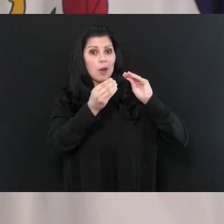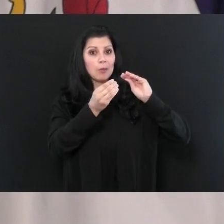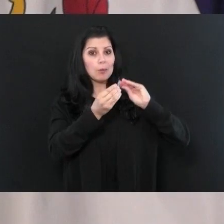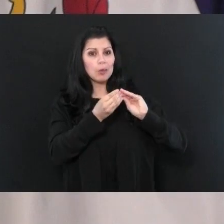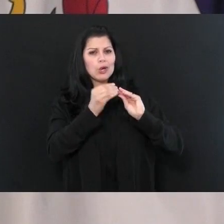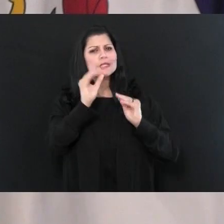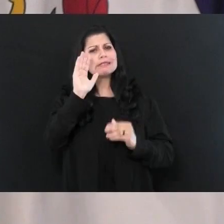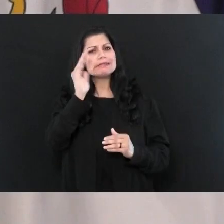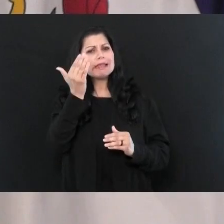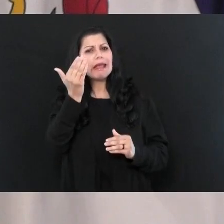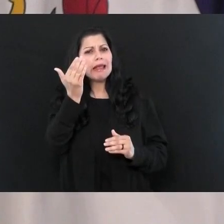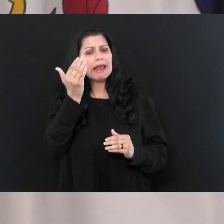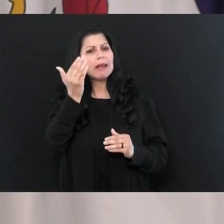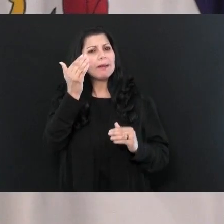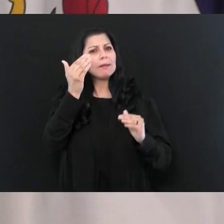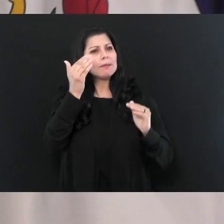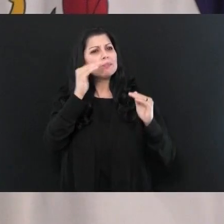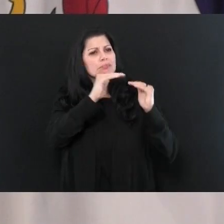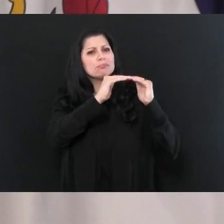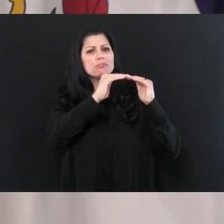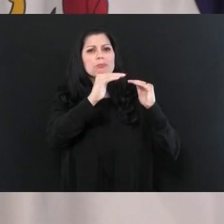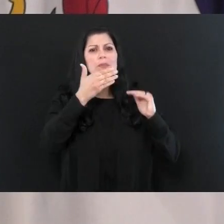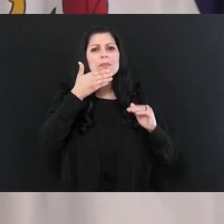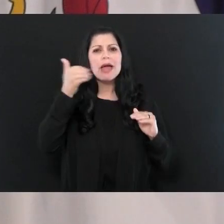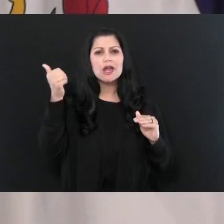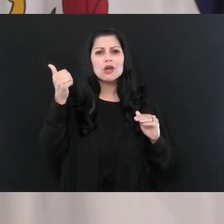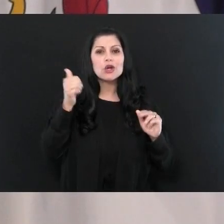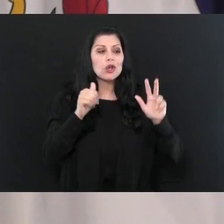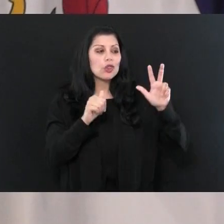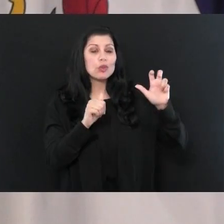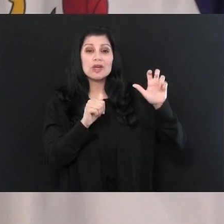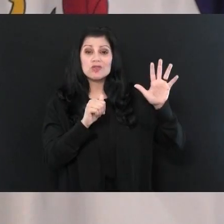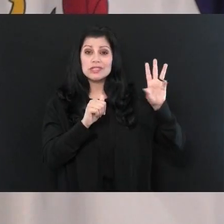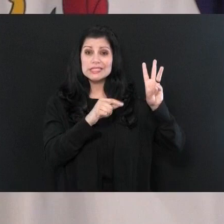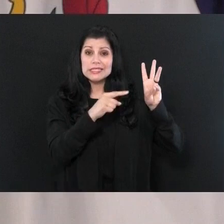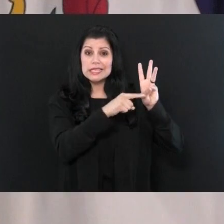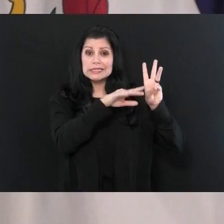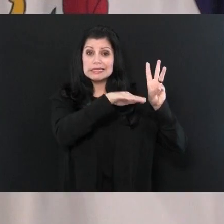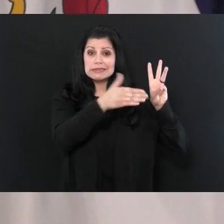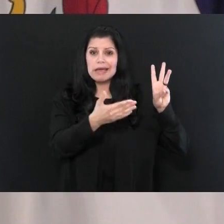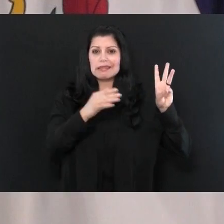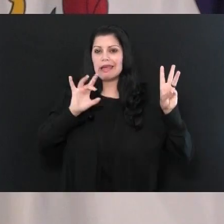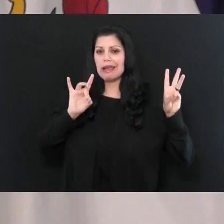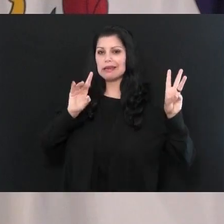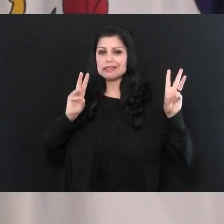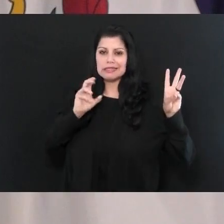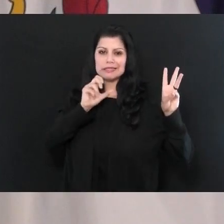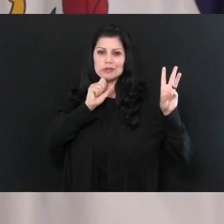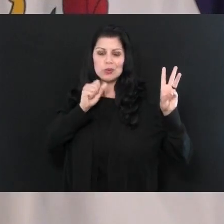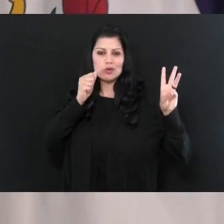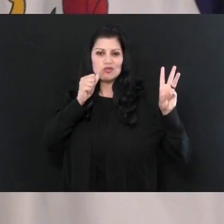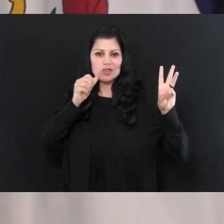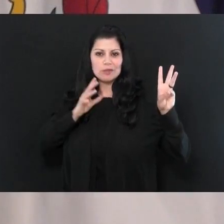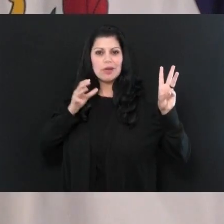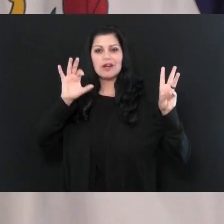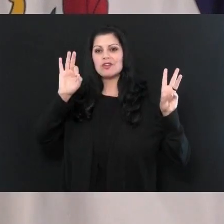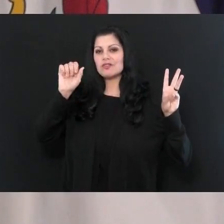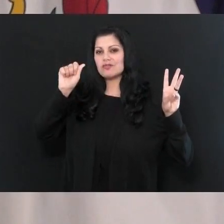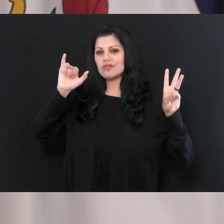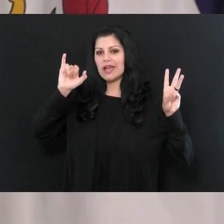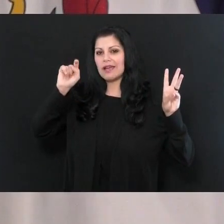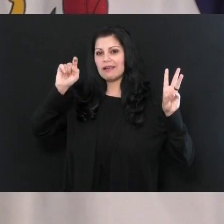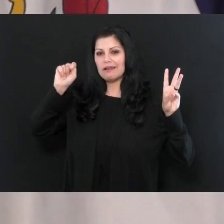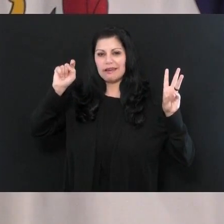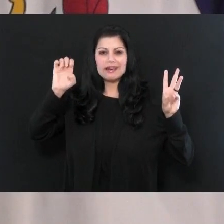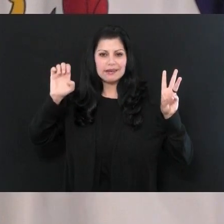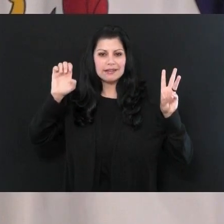better. Our 356th death was an 86-year-old female from Fayette County.